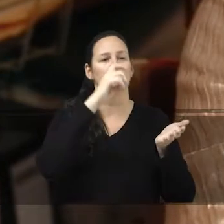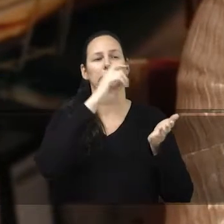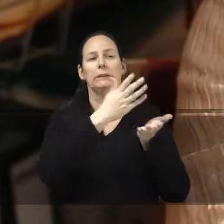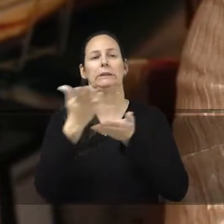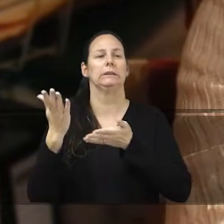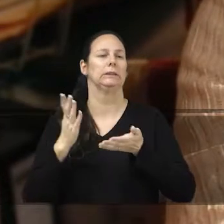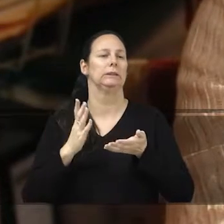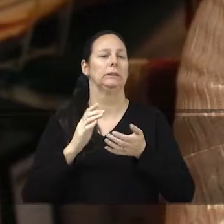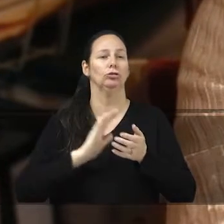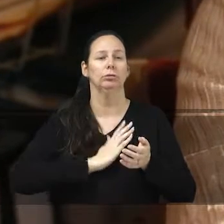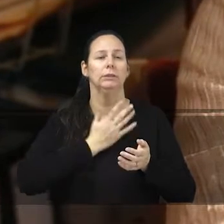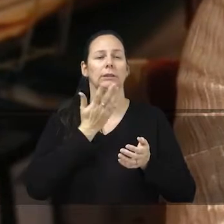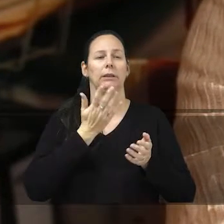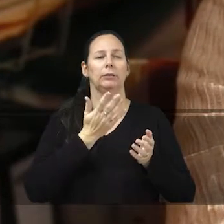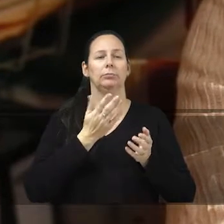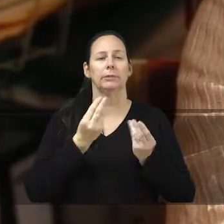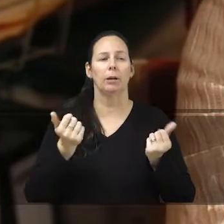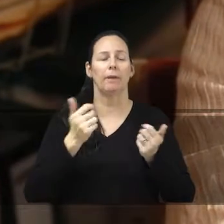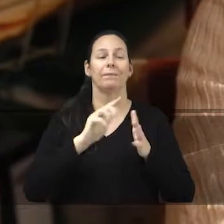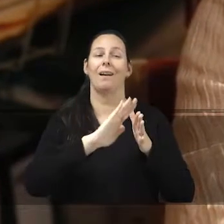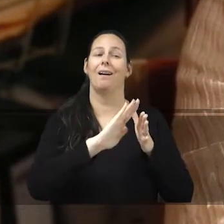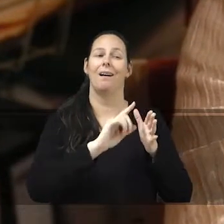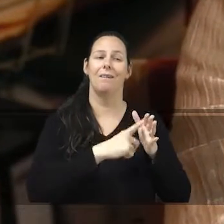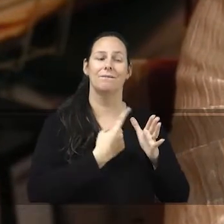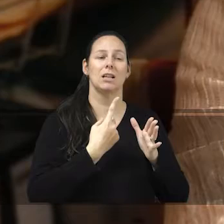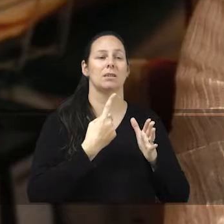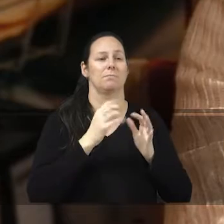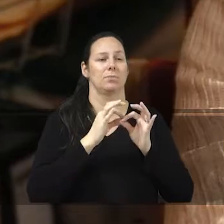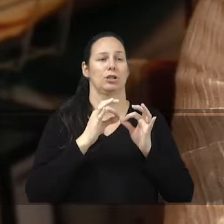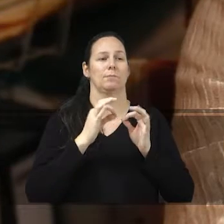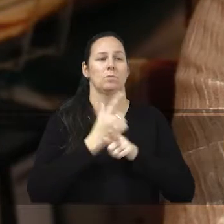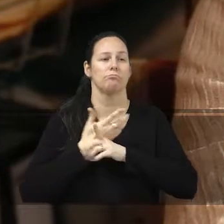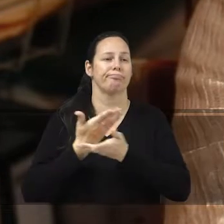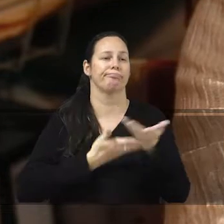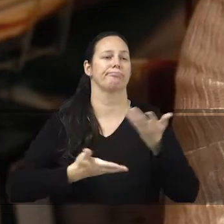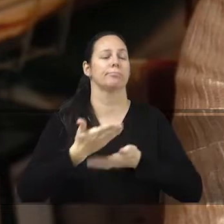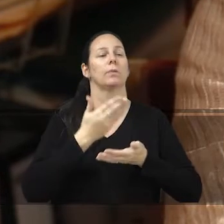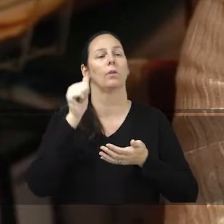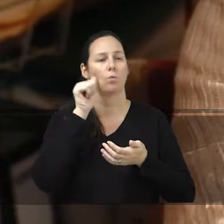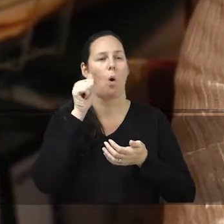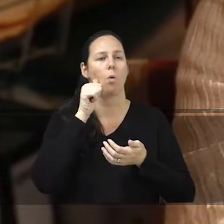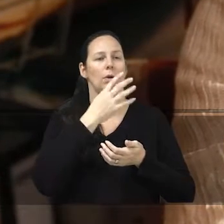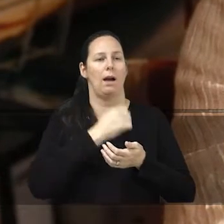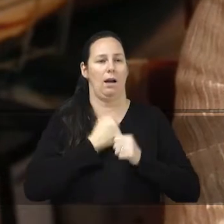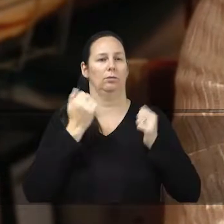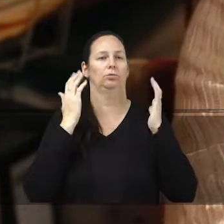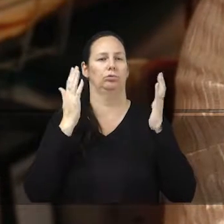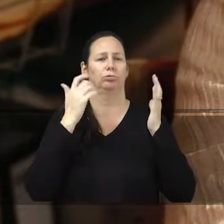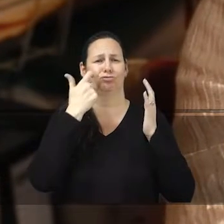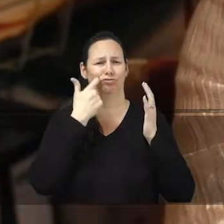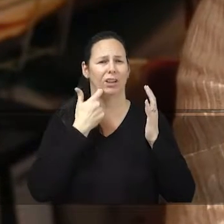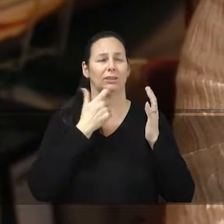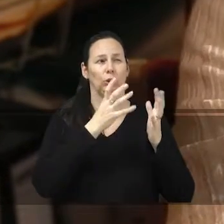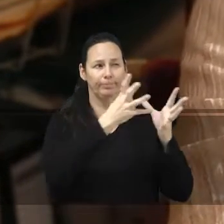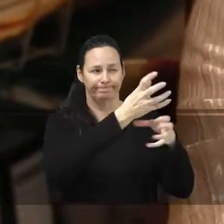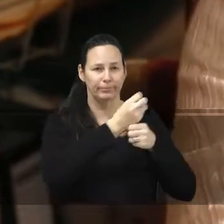of the African bishops talked about that too. So I know our church, it